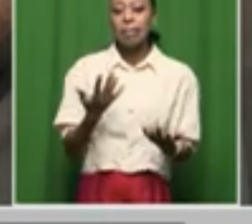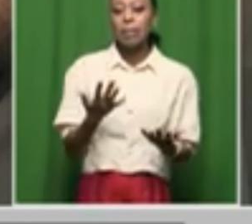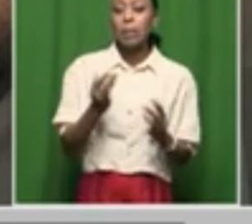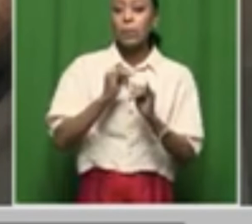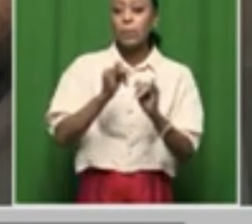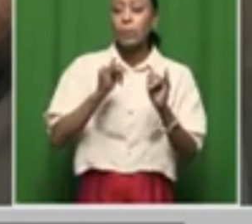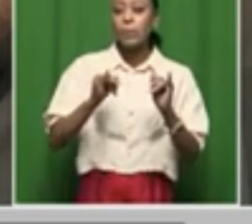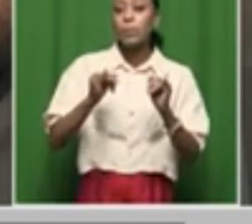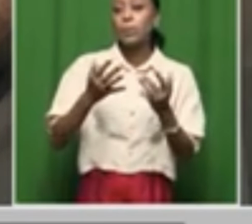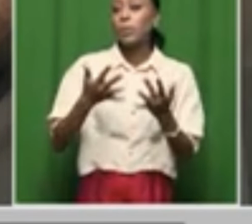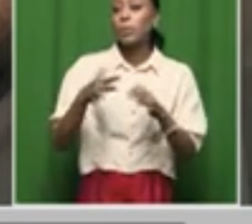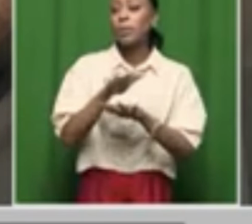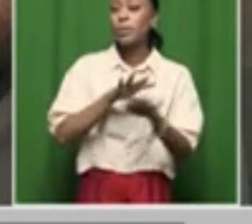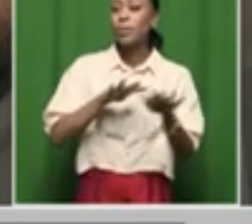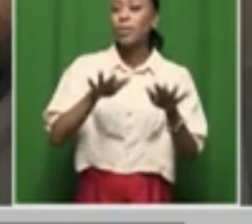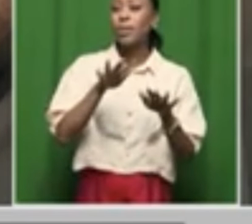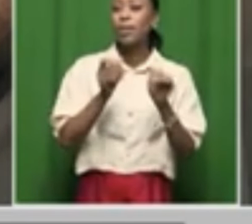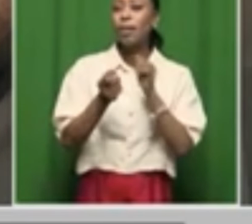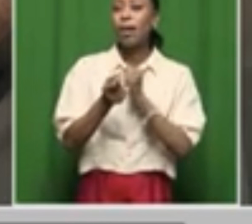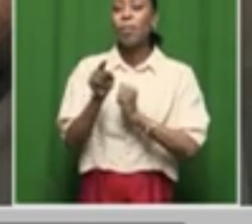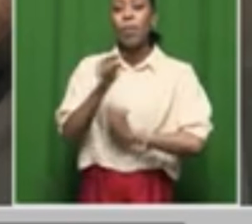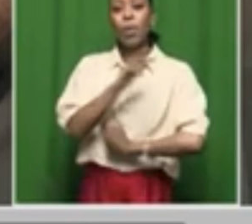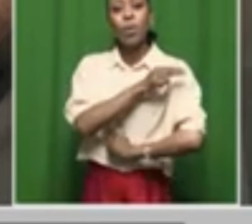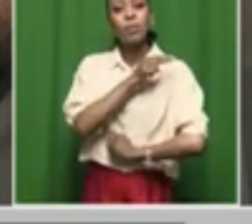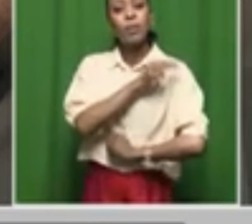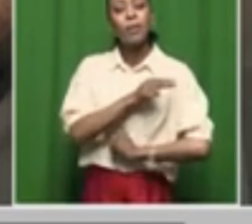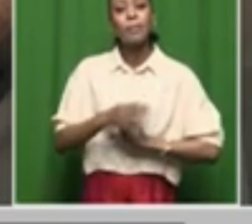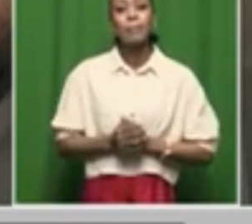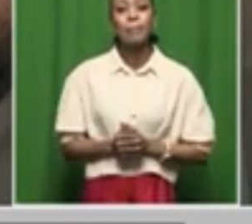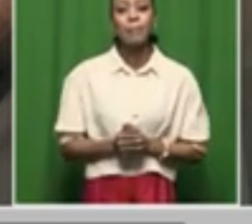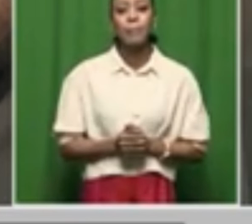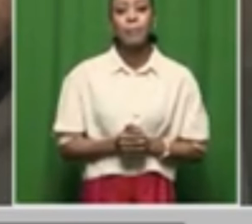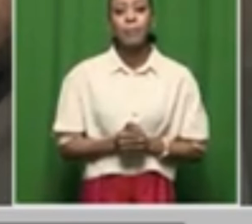dire patient allegations at Helen Joseph Hospital.